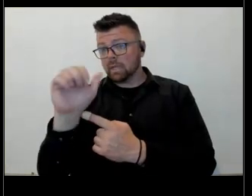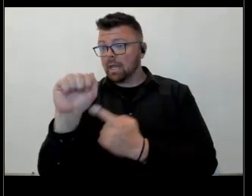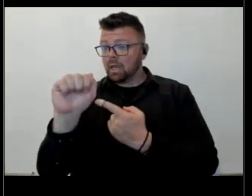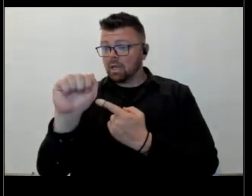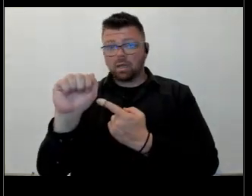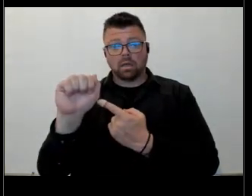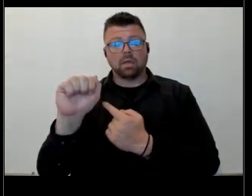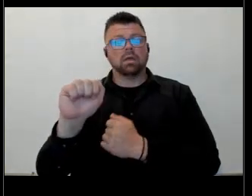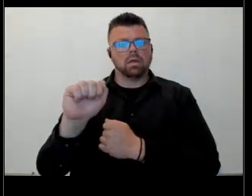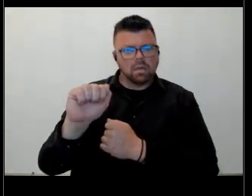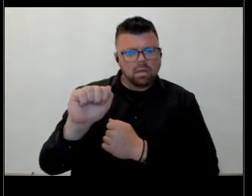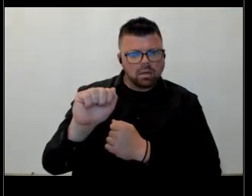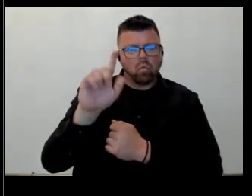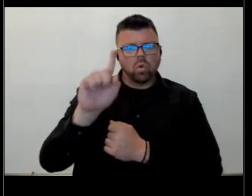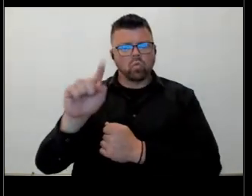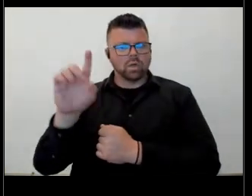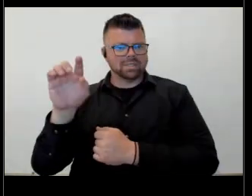A117.1